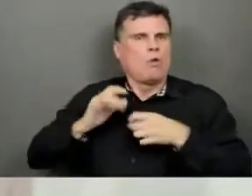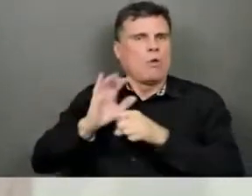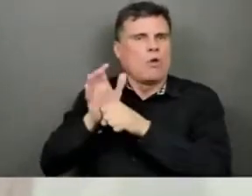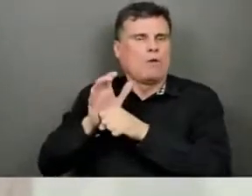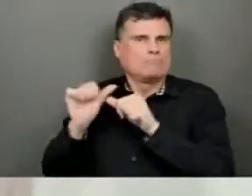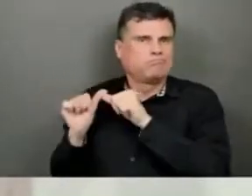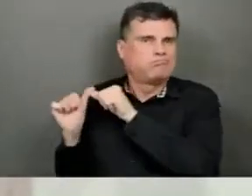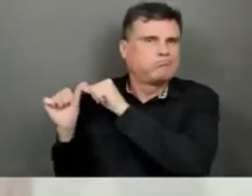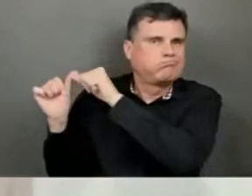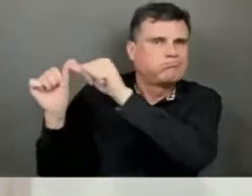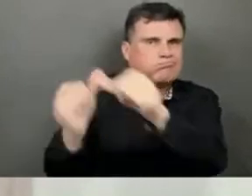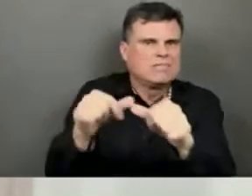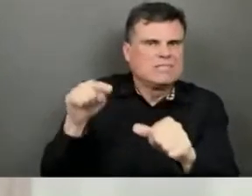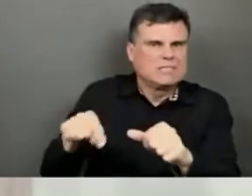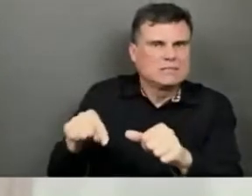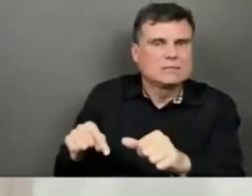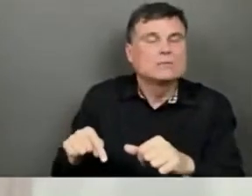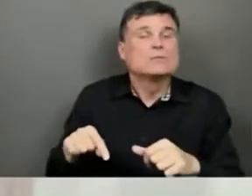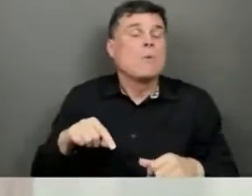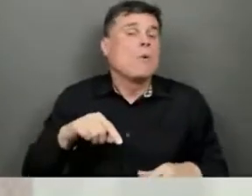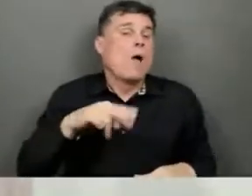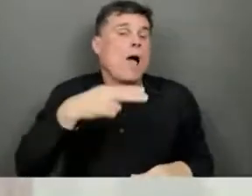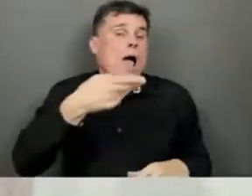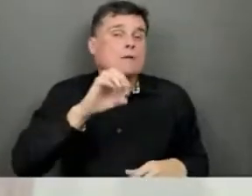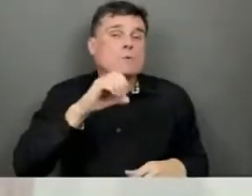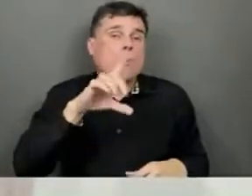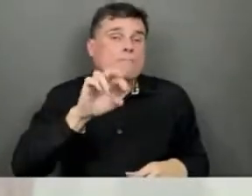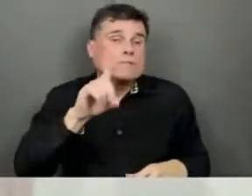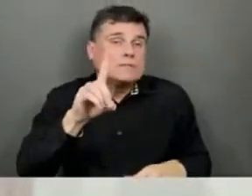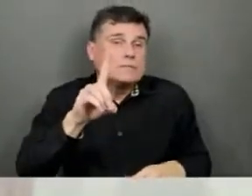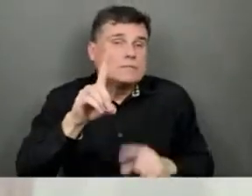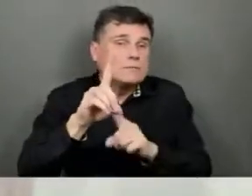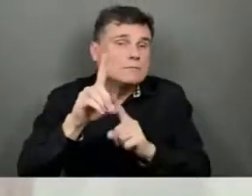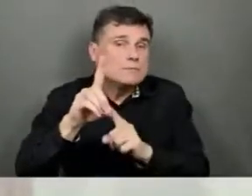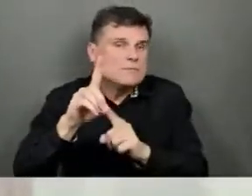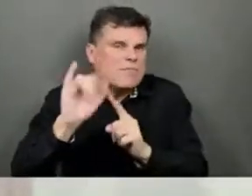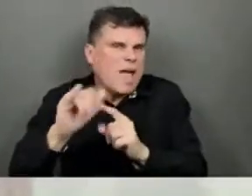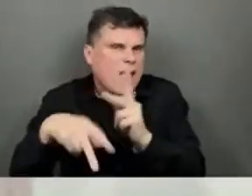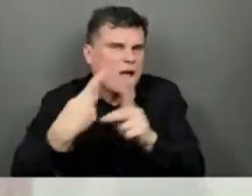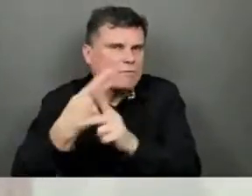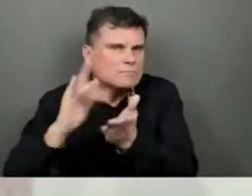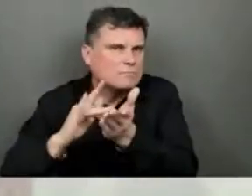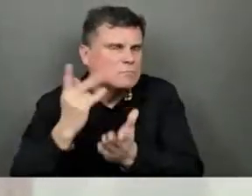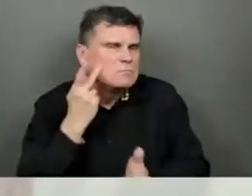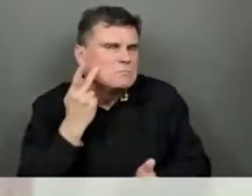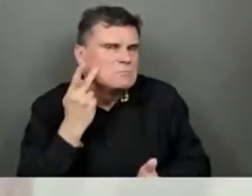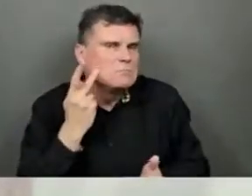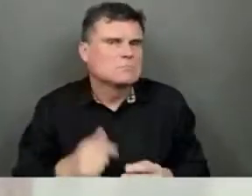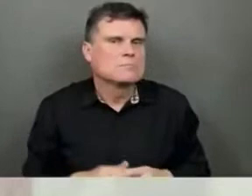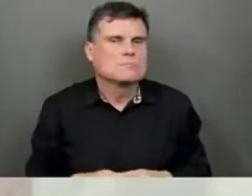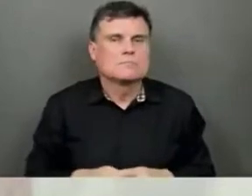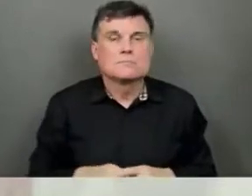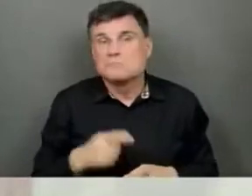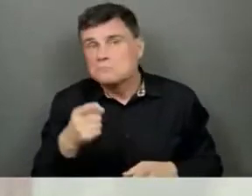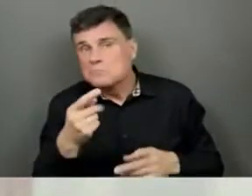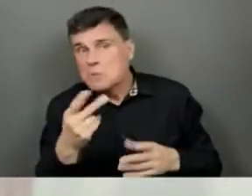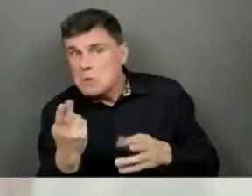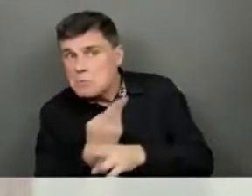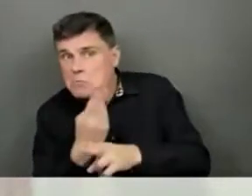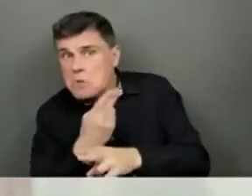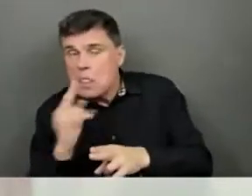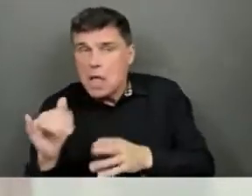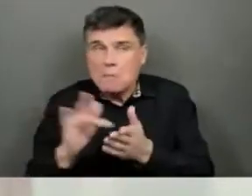more information and more comfortable and confidence in using these medications, that